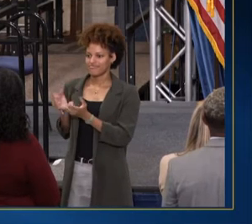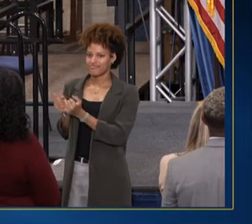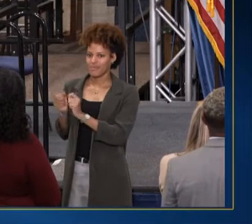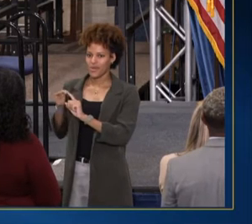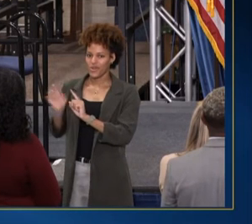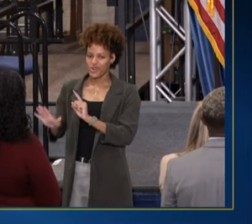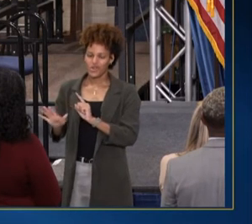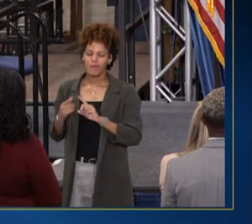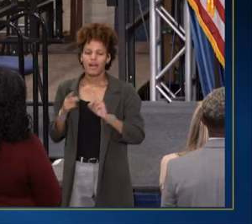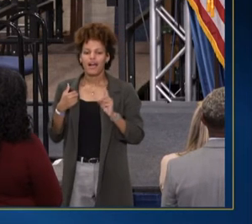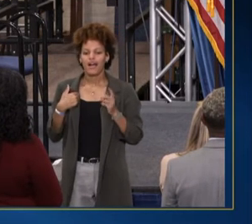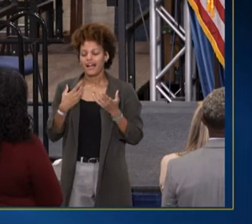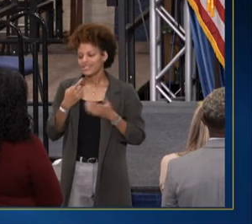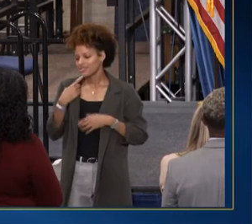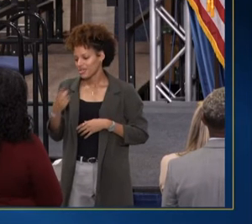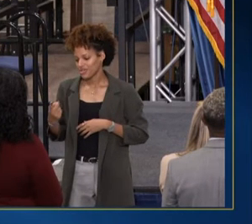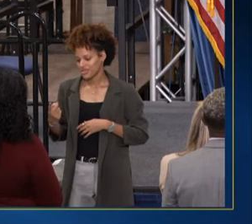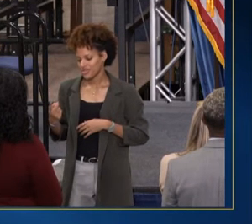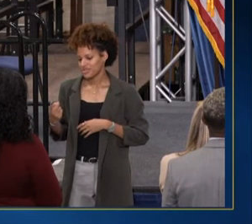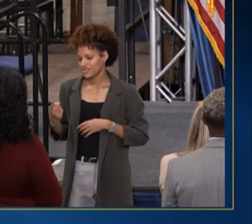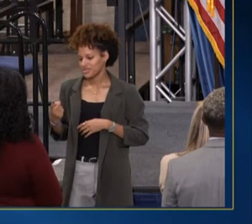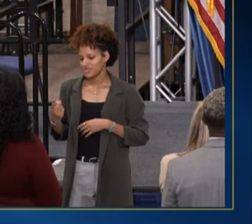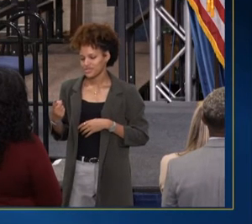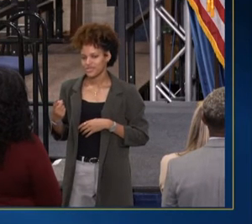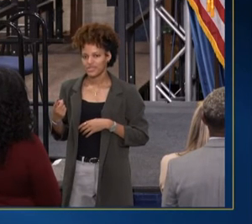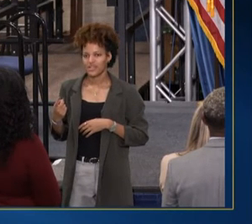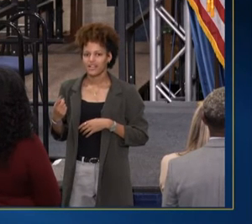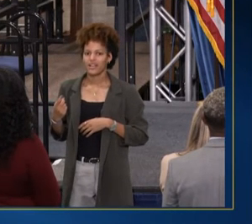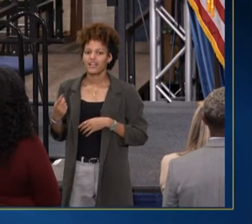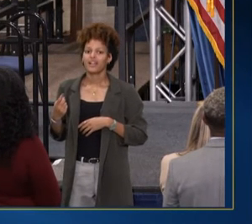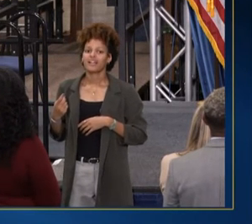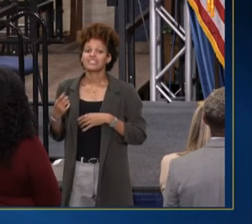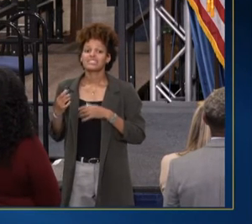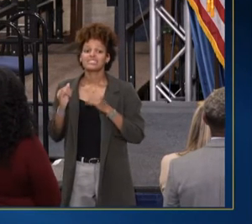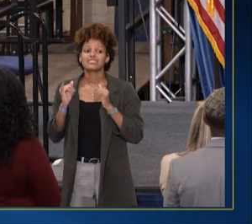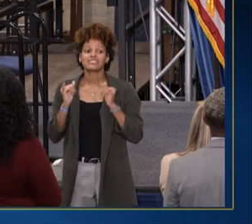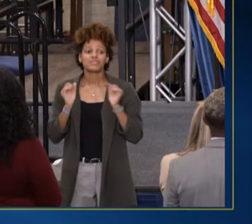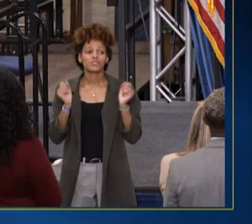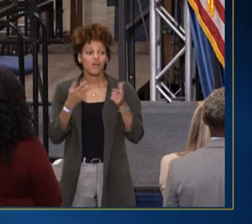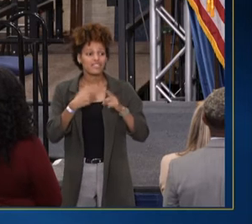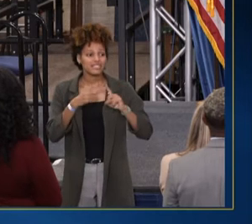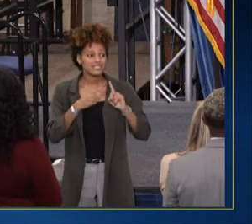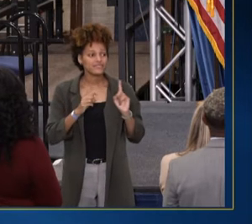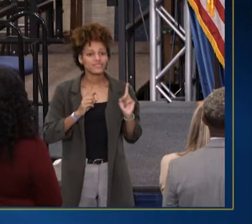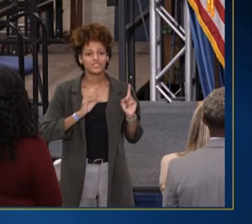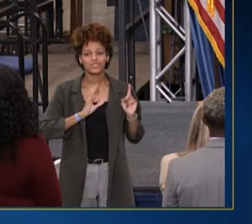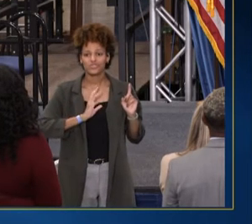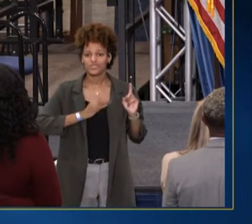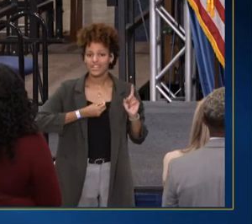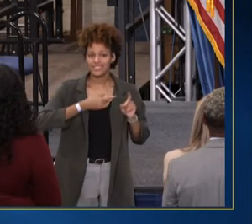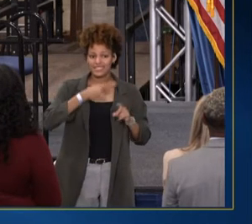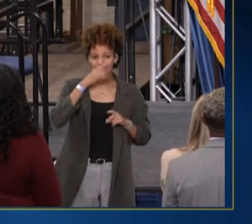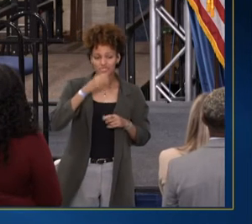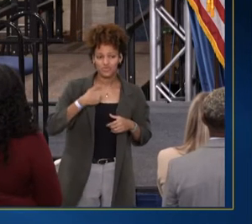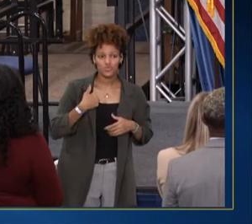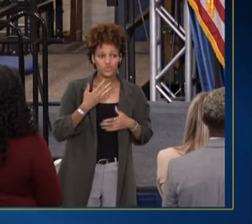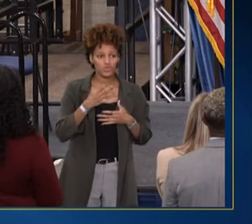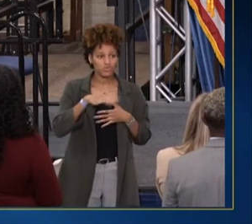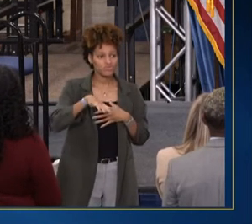And I say to her what I say to all of the trans kids, youth that are out